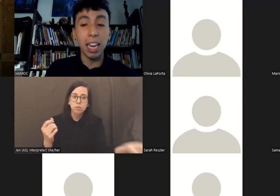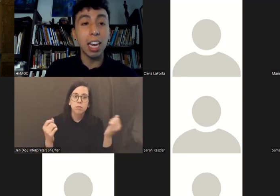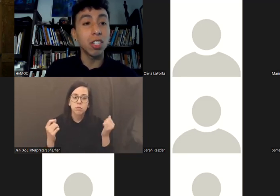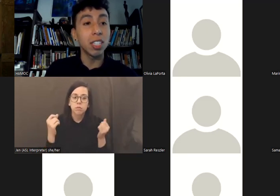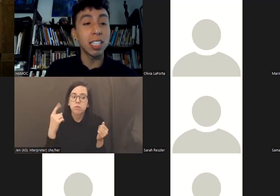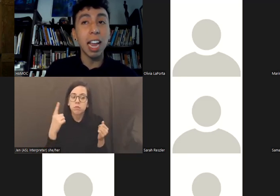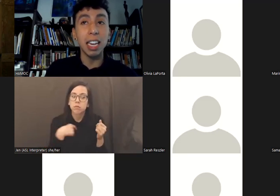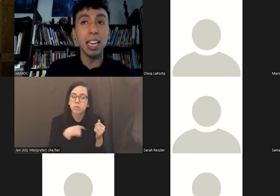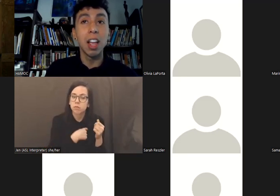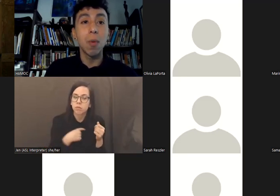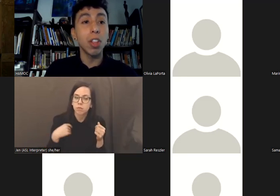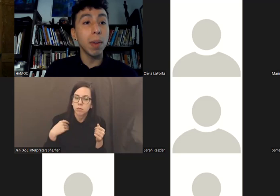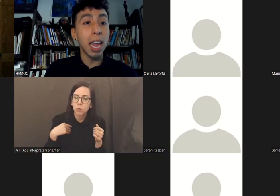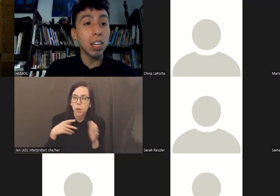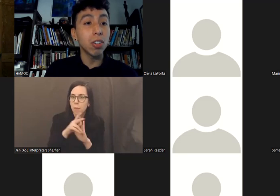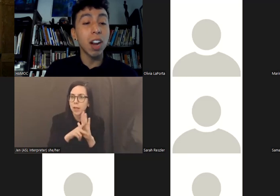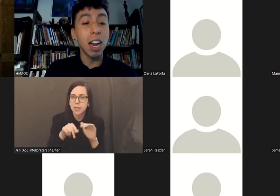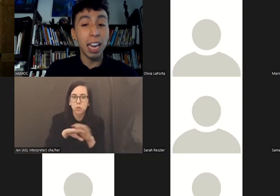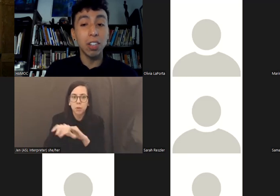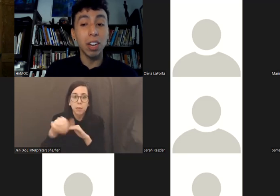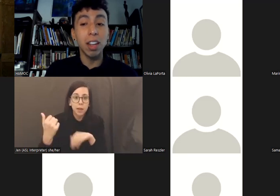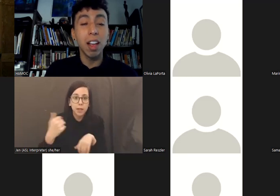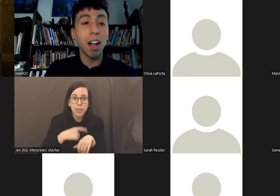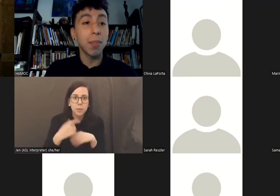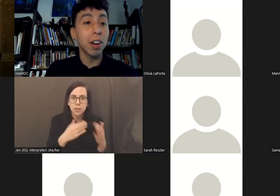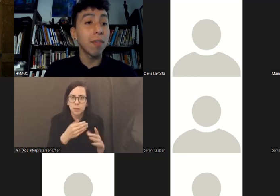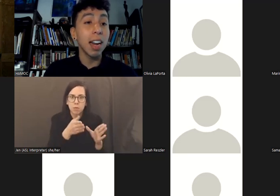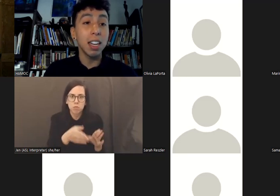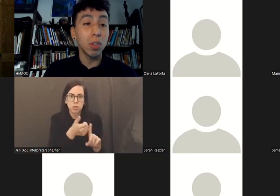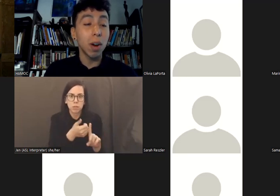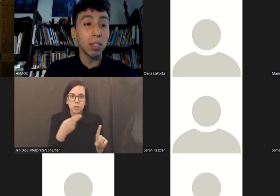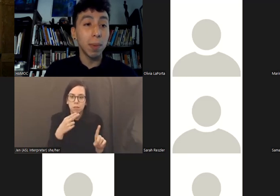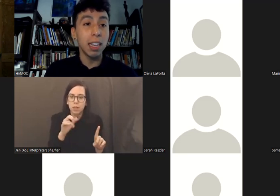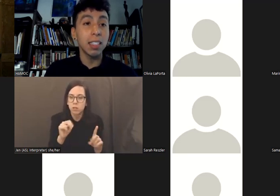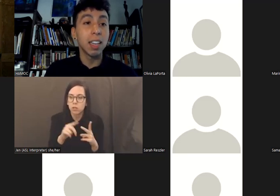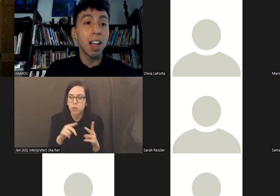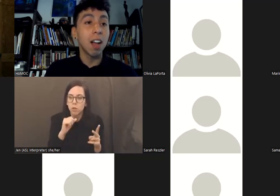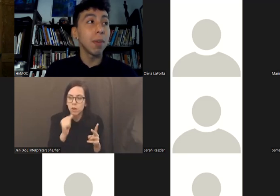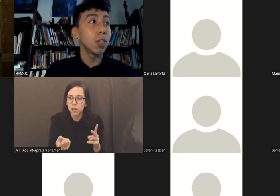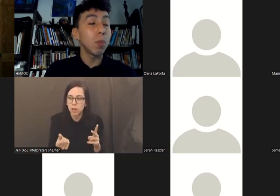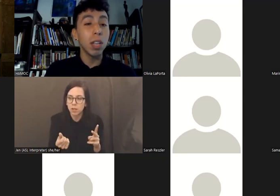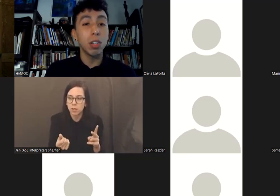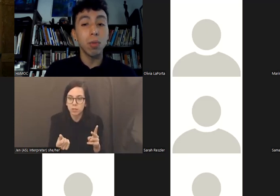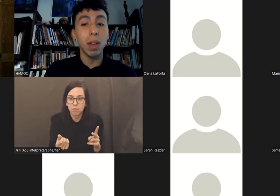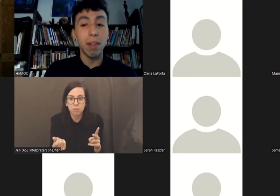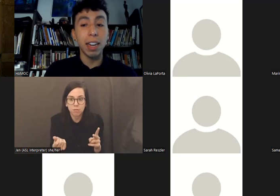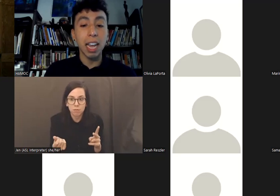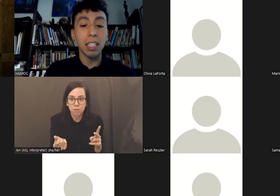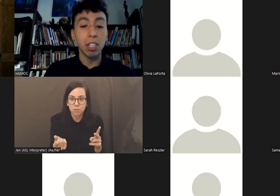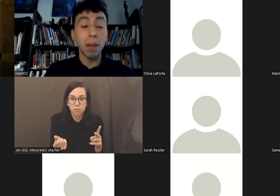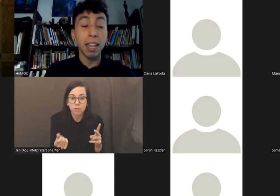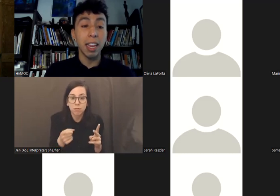about Haiti, Haitian society, whether it be Haitian or non-Haitian, they're invited into our space because we really do